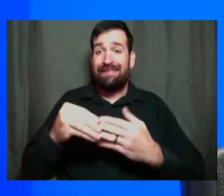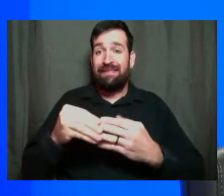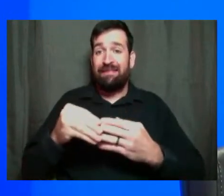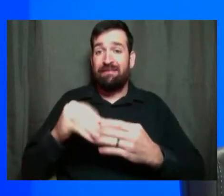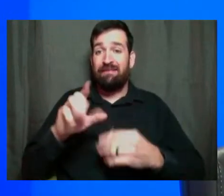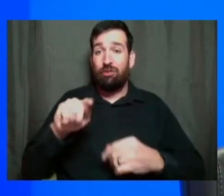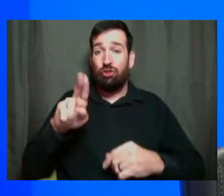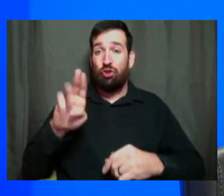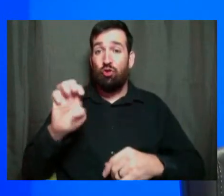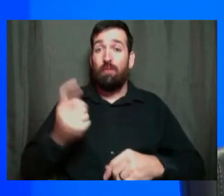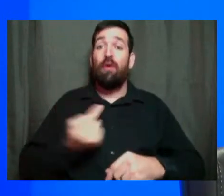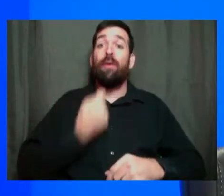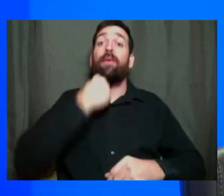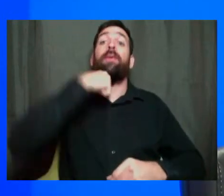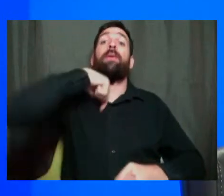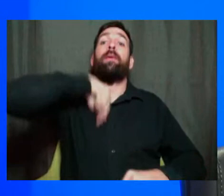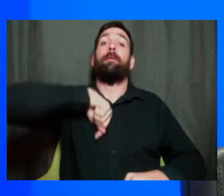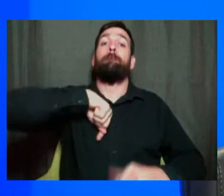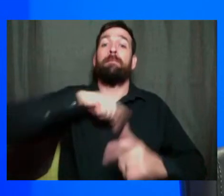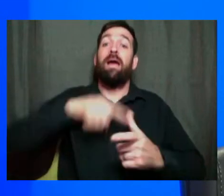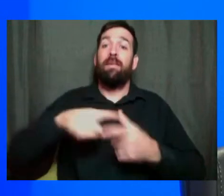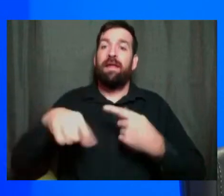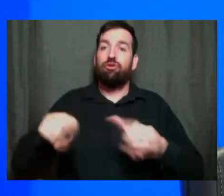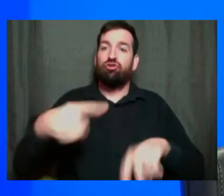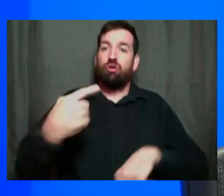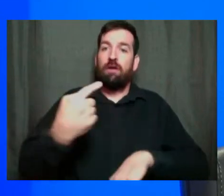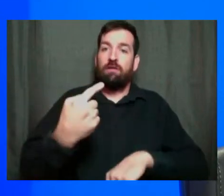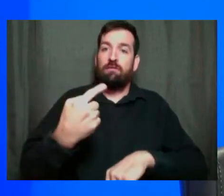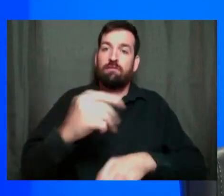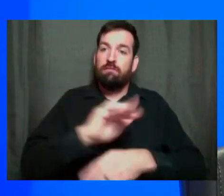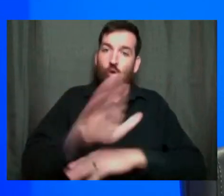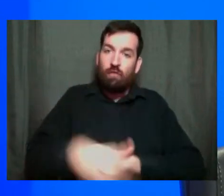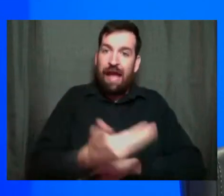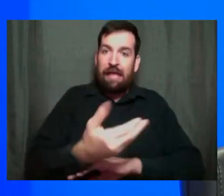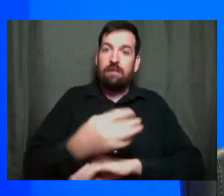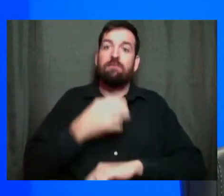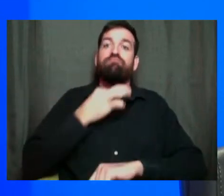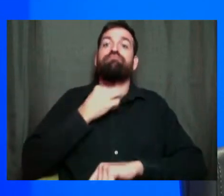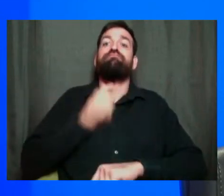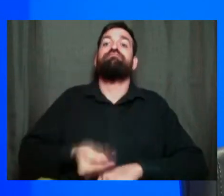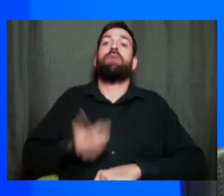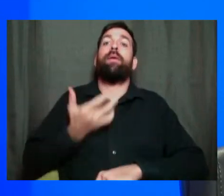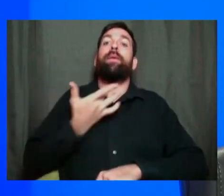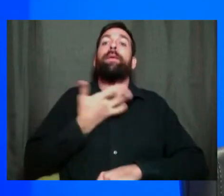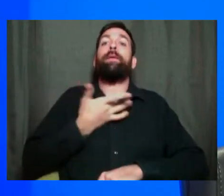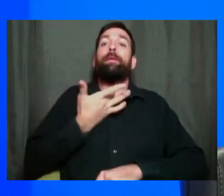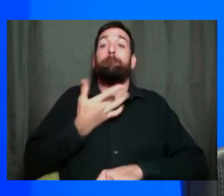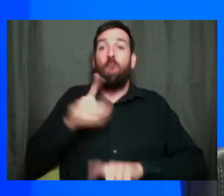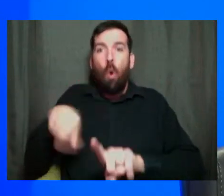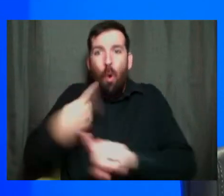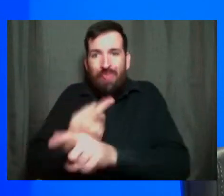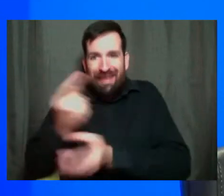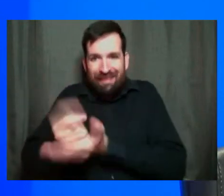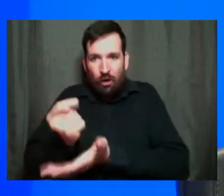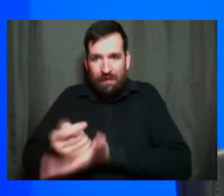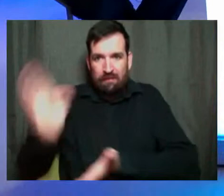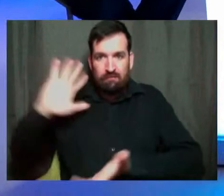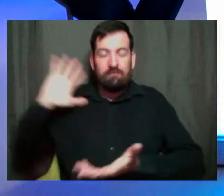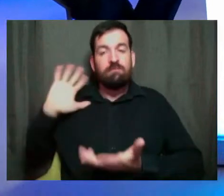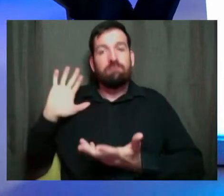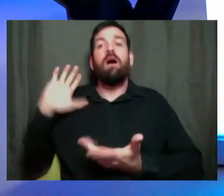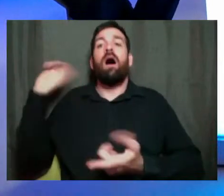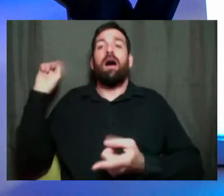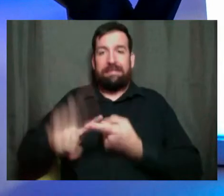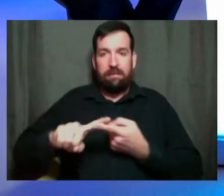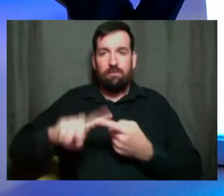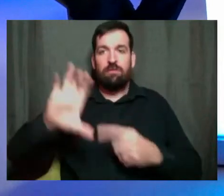neck, and they would uncap it, leave it open at night, and that was really the only effective therapy that we actually had until we developed Cpap therapy. Wow.